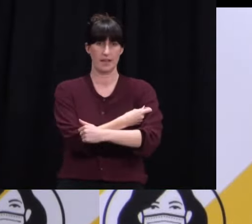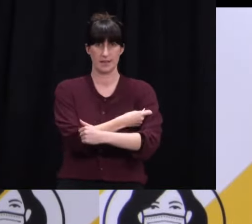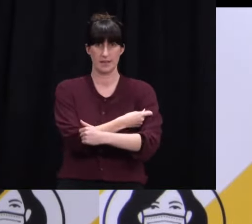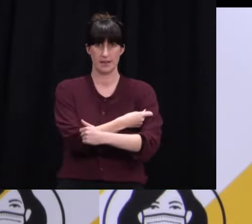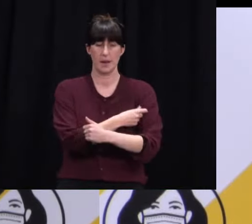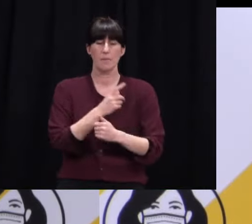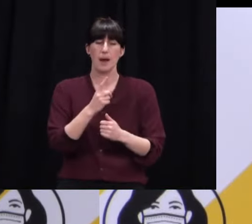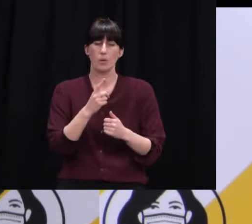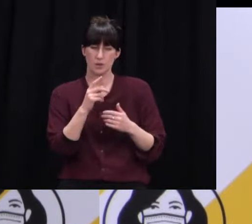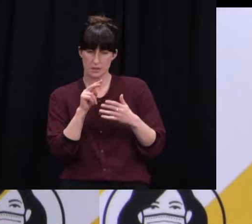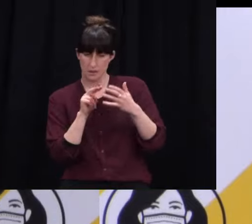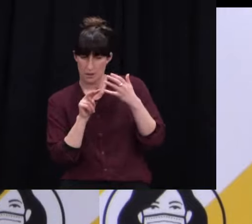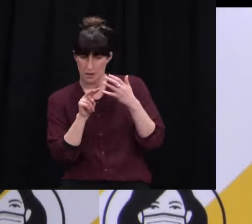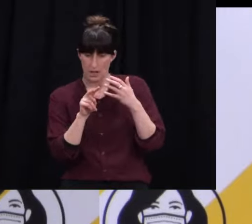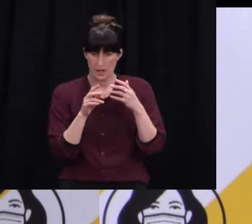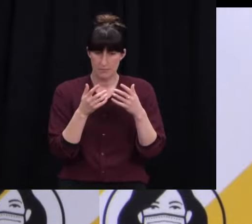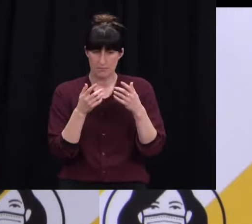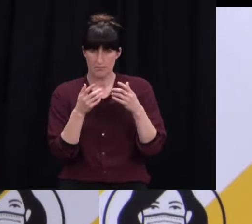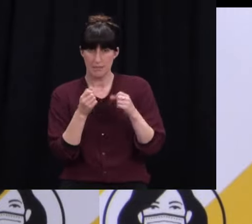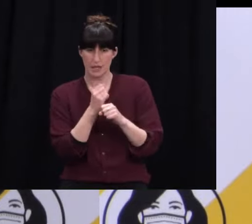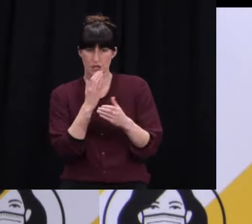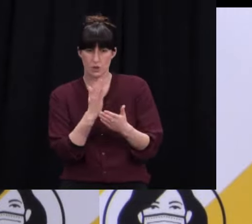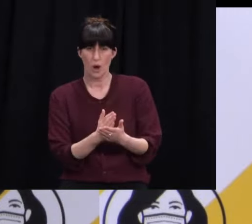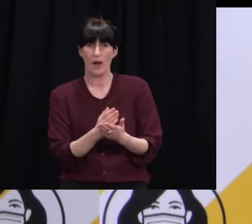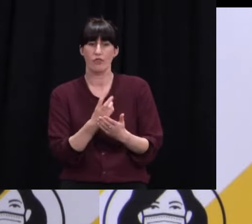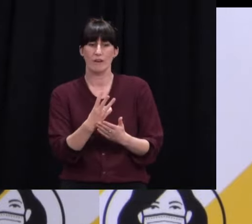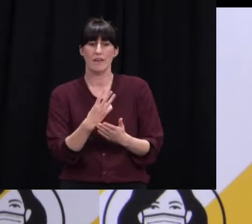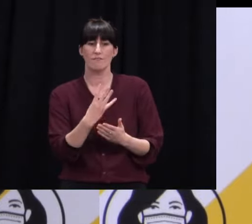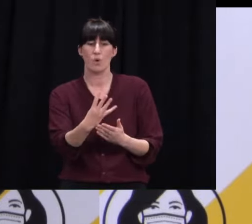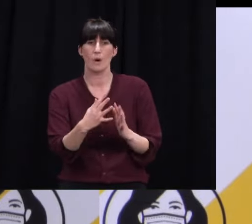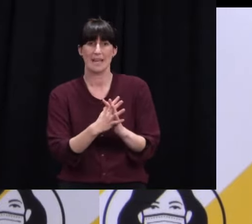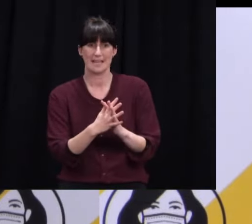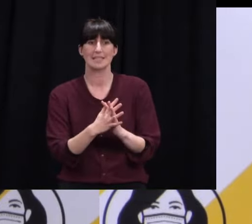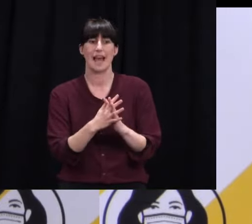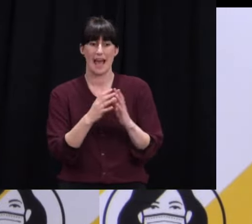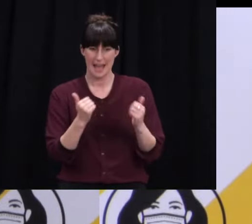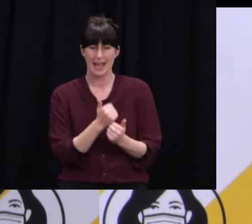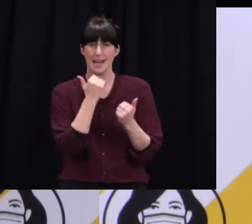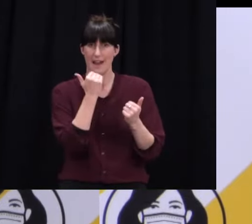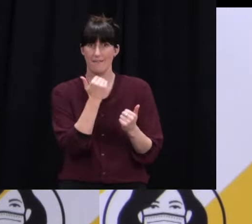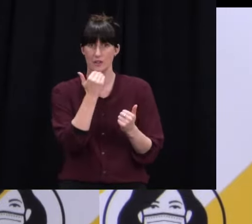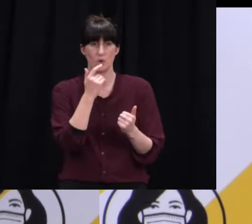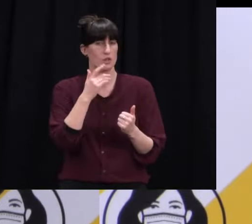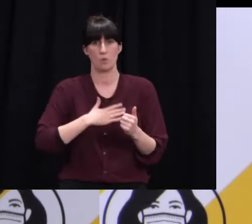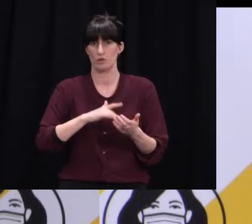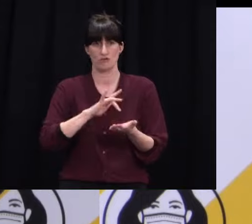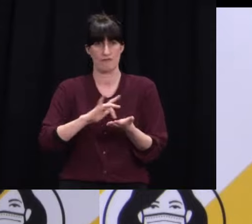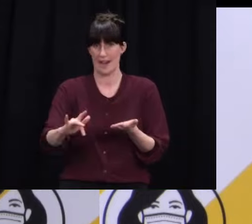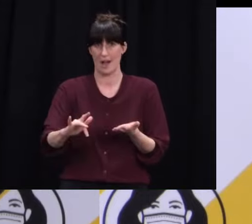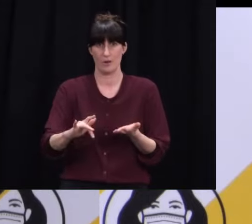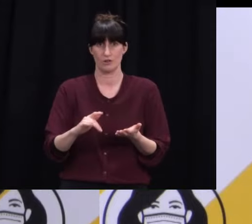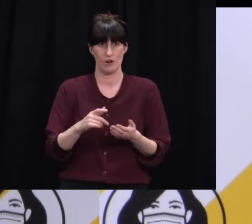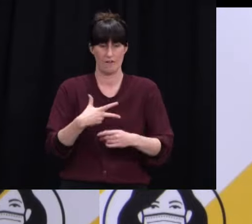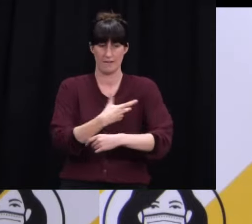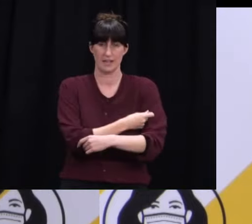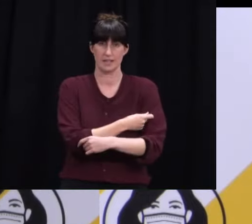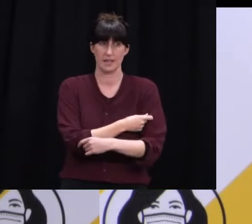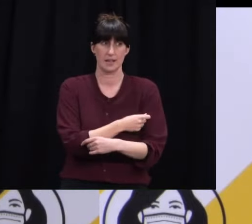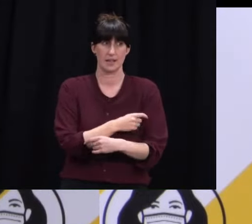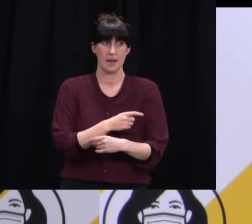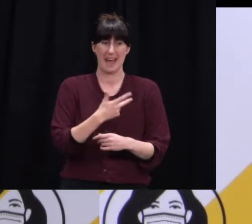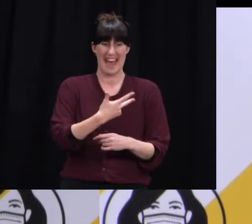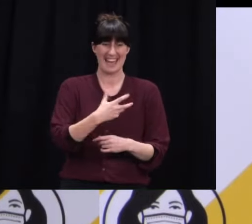forward, on that sort of 3 to 4 week cycle, just to make sure that we're not going to run out at any point in that period of time. And so that's the bit that we do. We couldn't